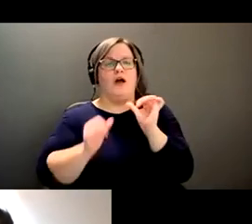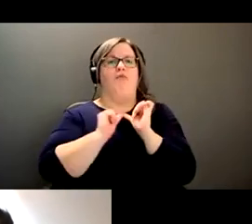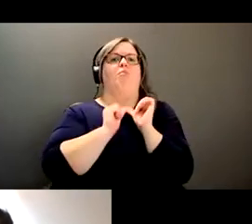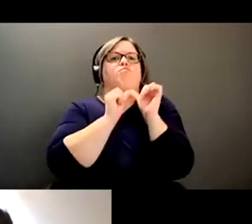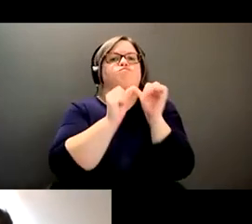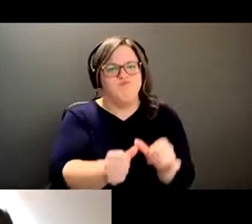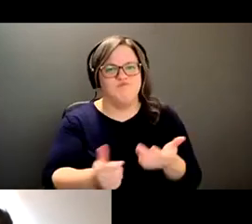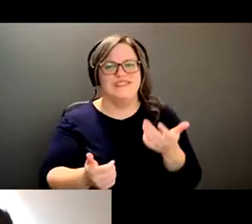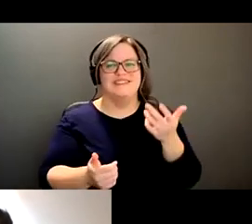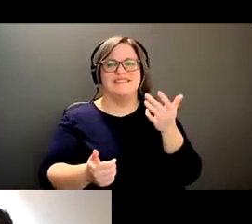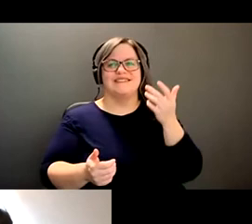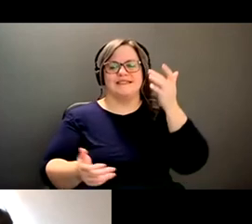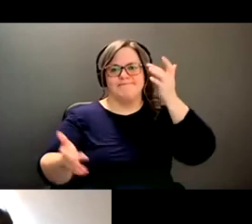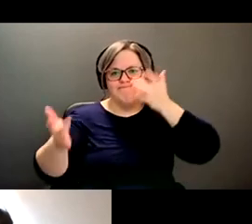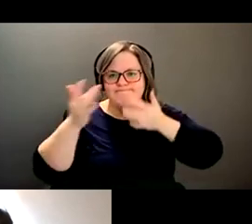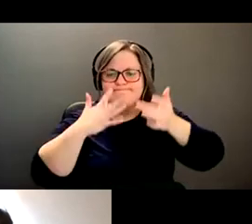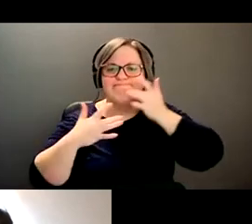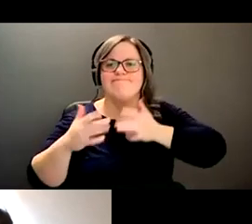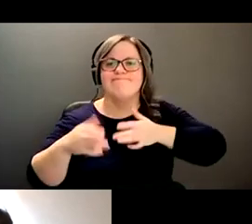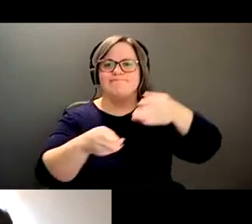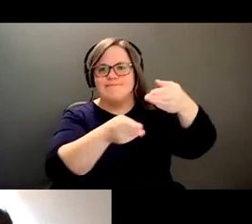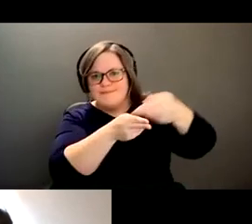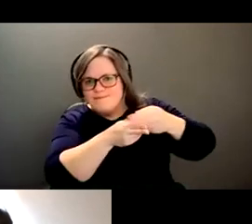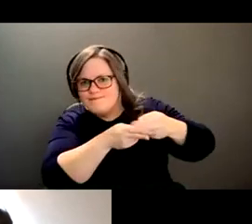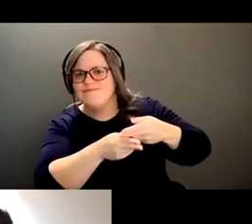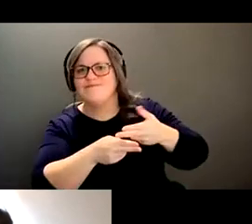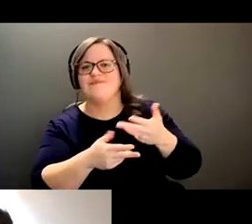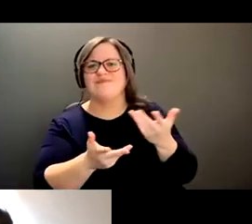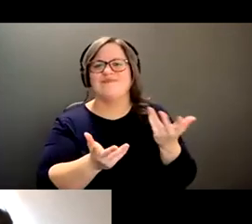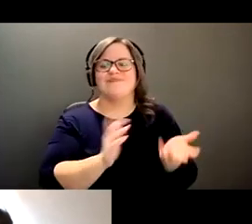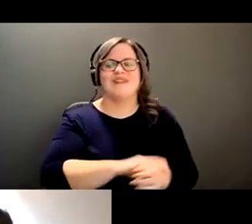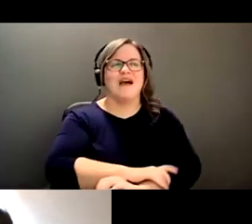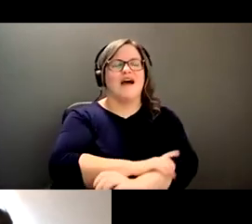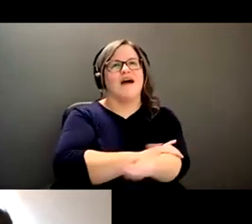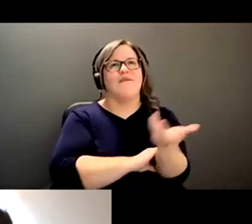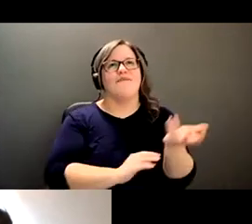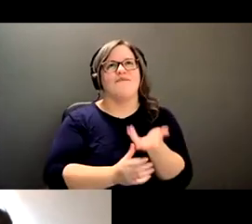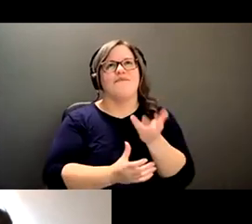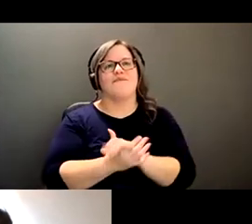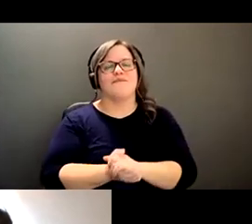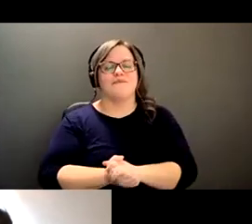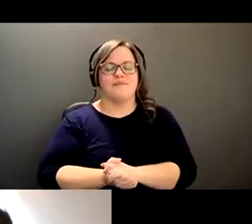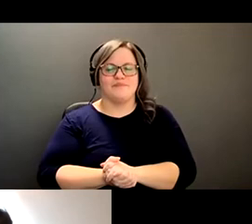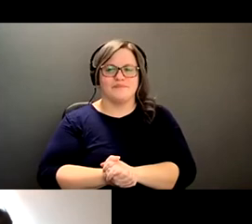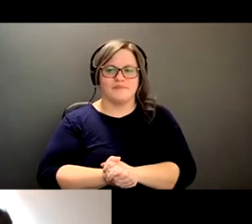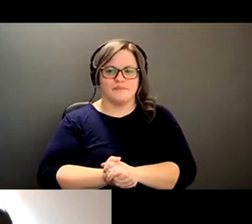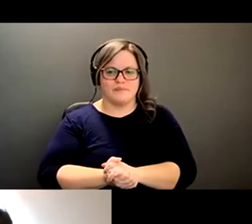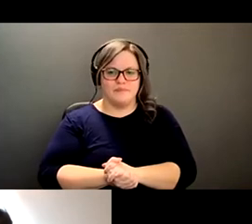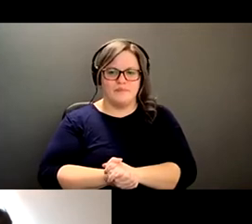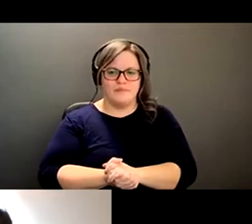it's like that kind of tethered tug of when you're